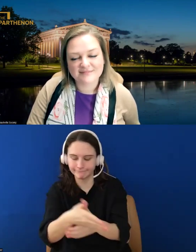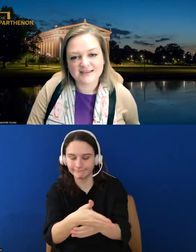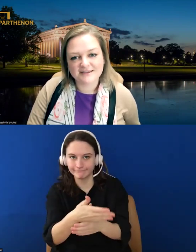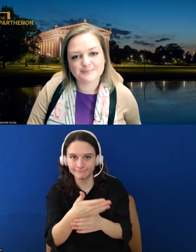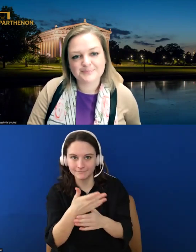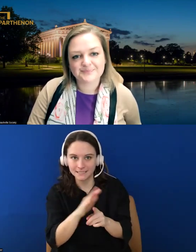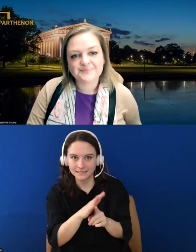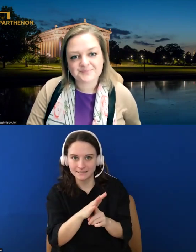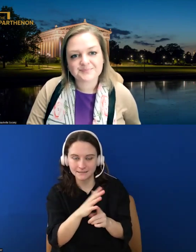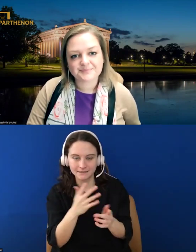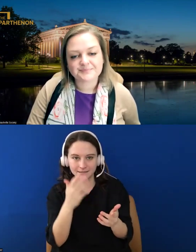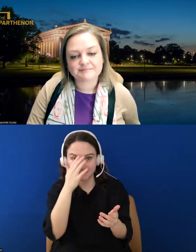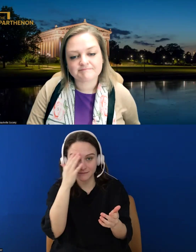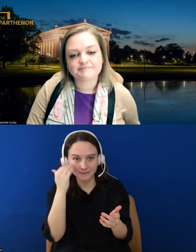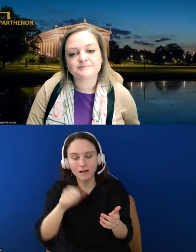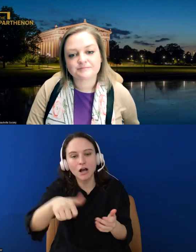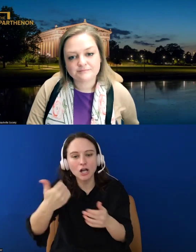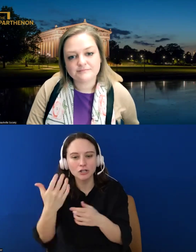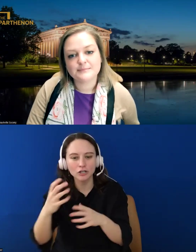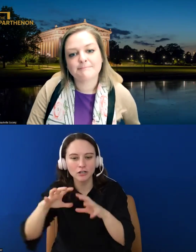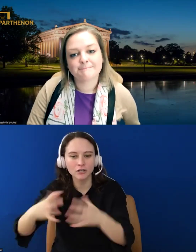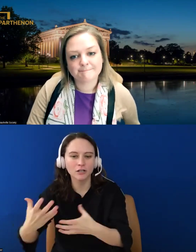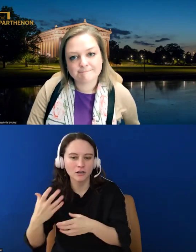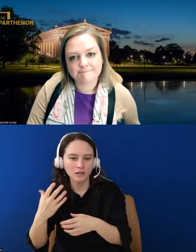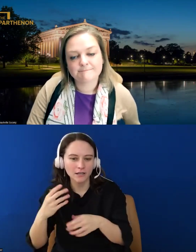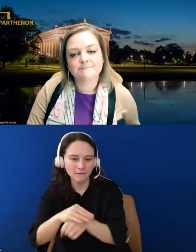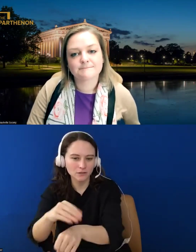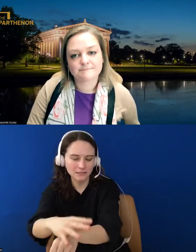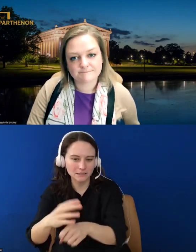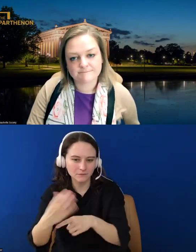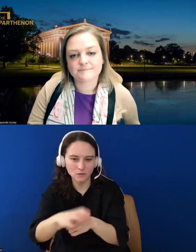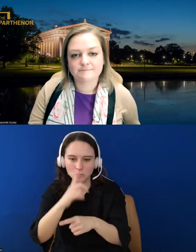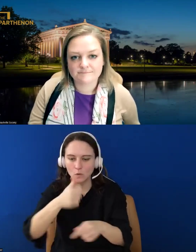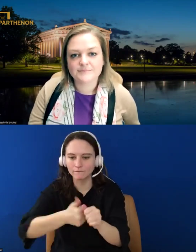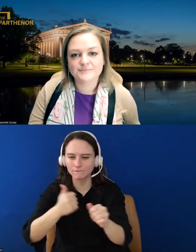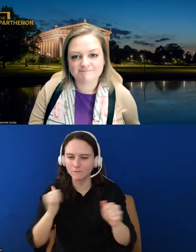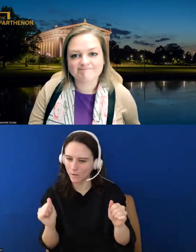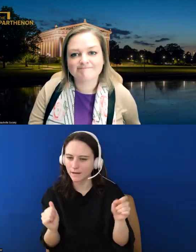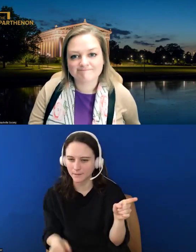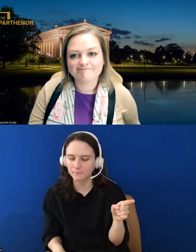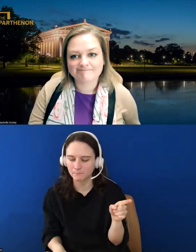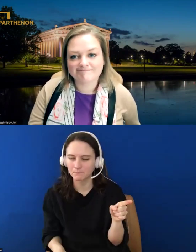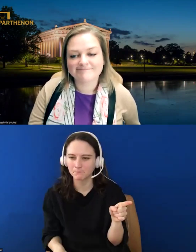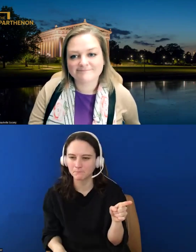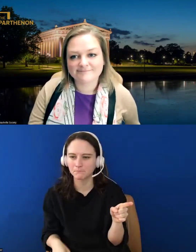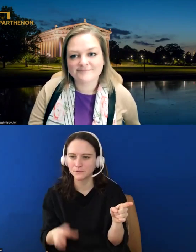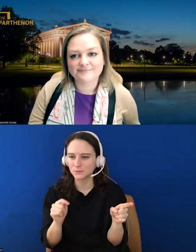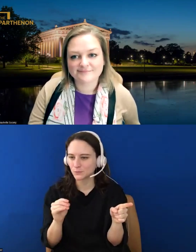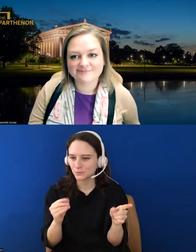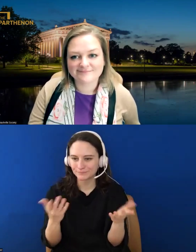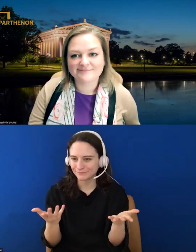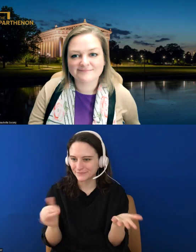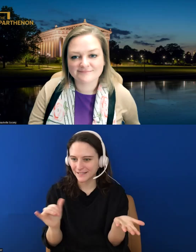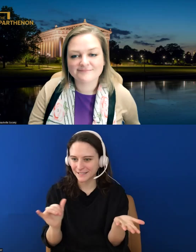basically there were other forces that was avoiding him to